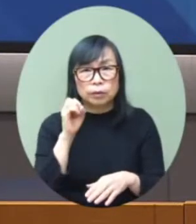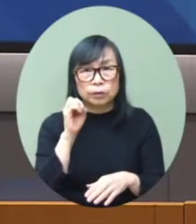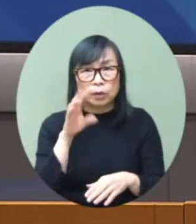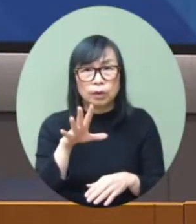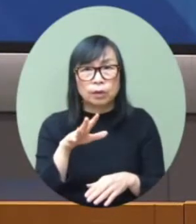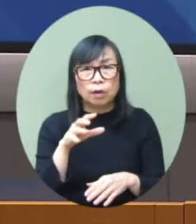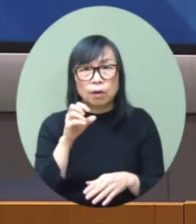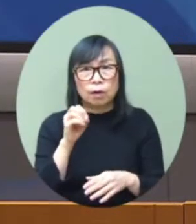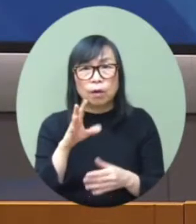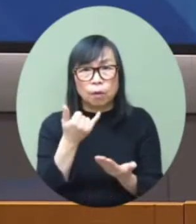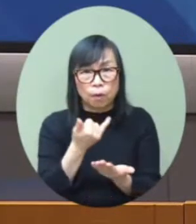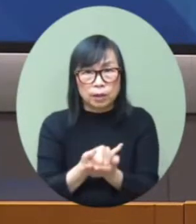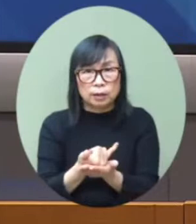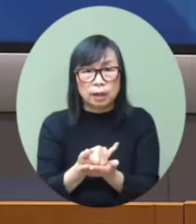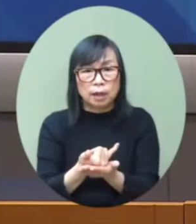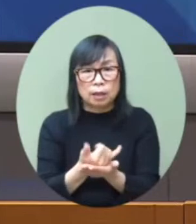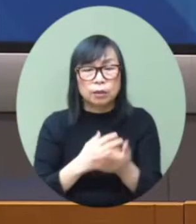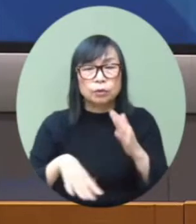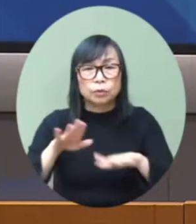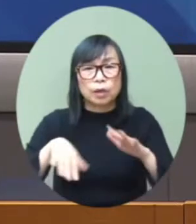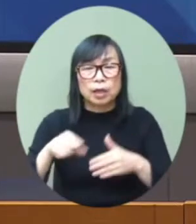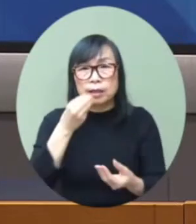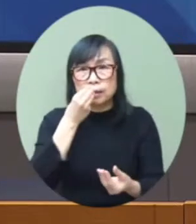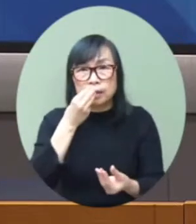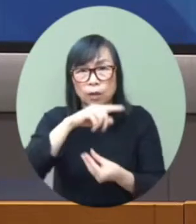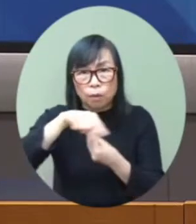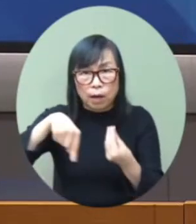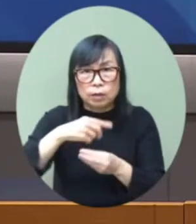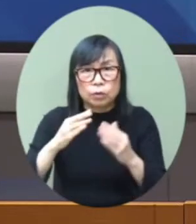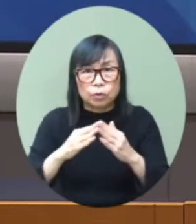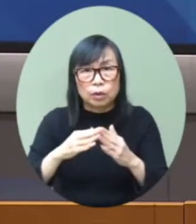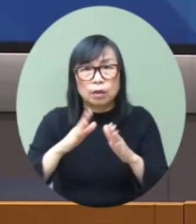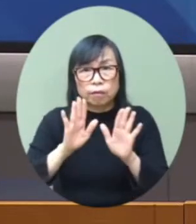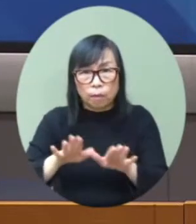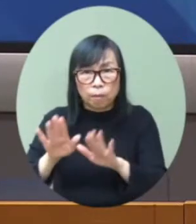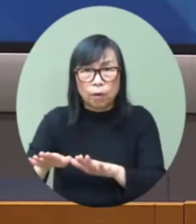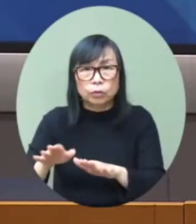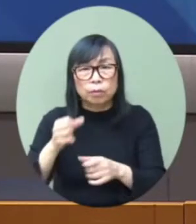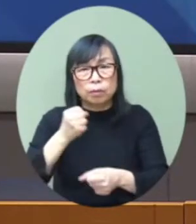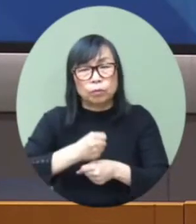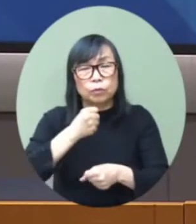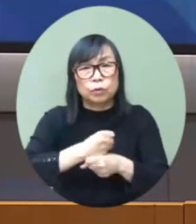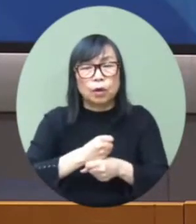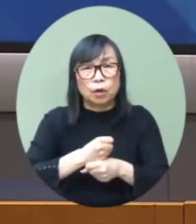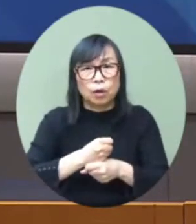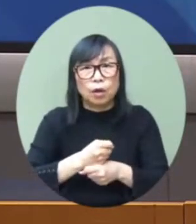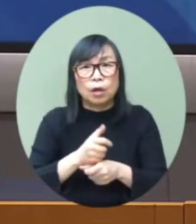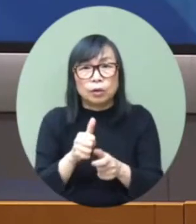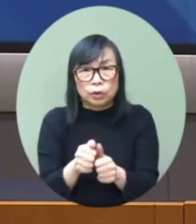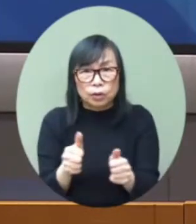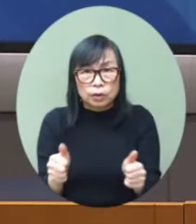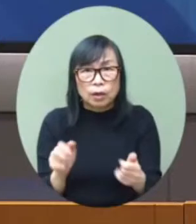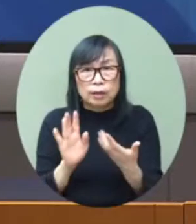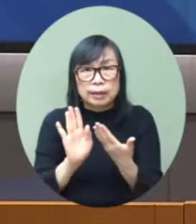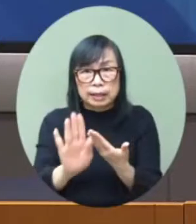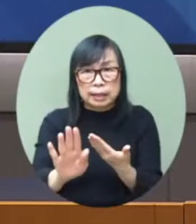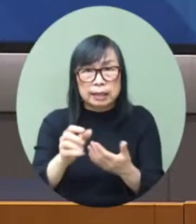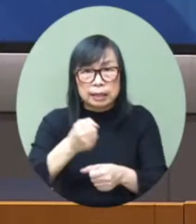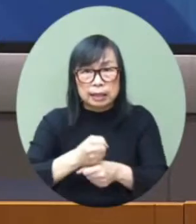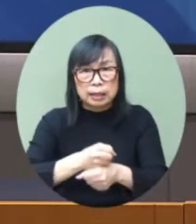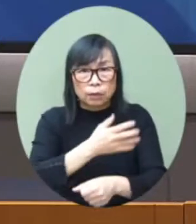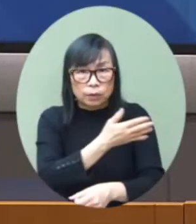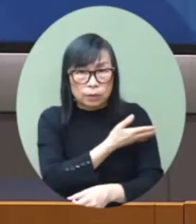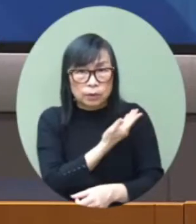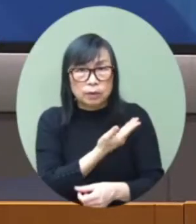problem has been resolved. That is in relation to the arrangements regarding bodies. I